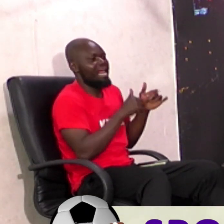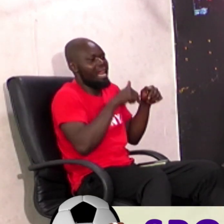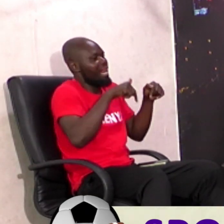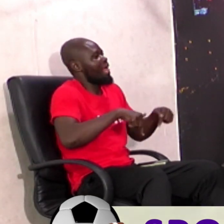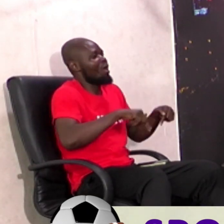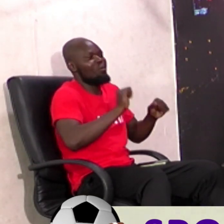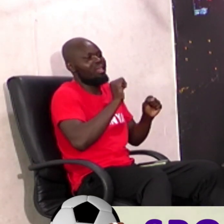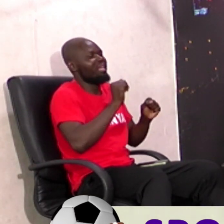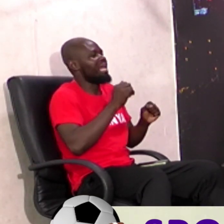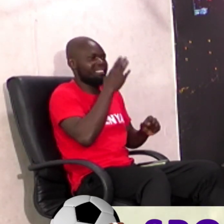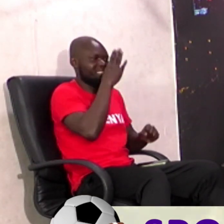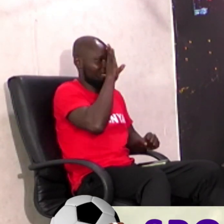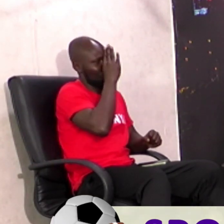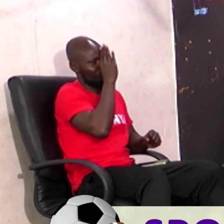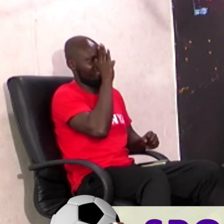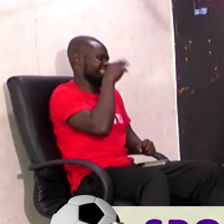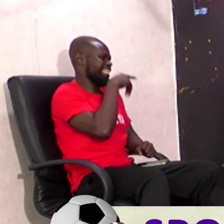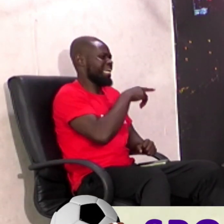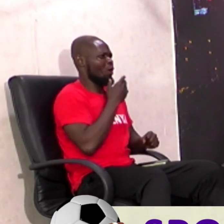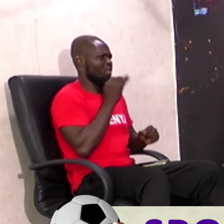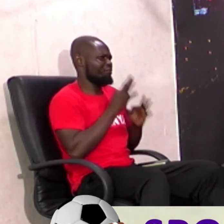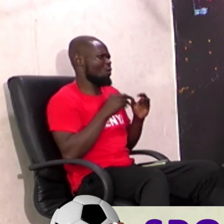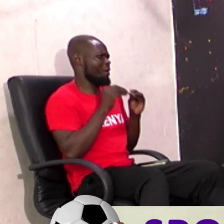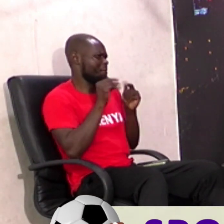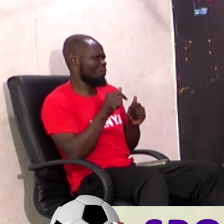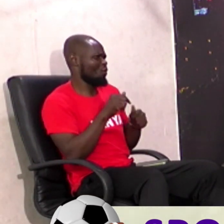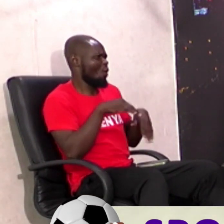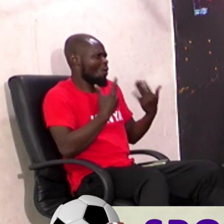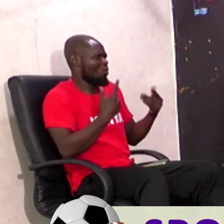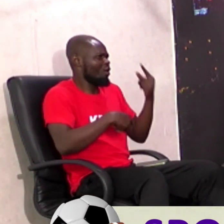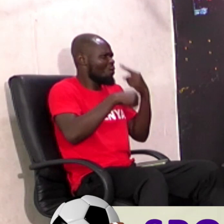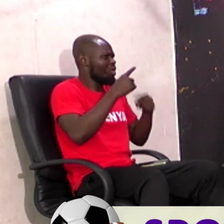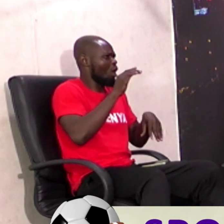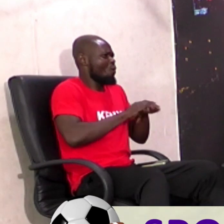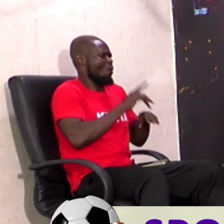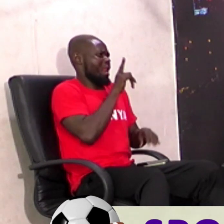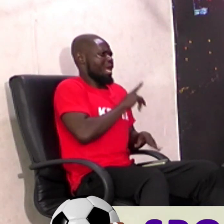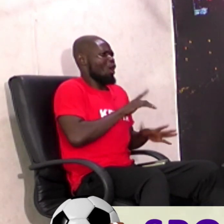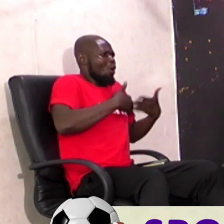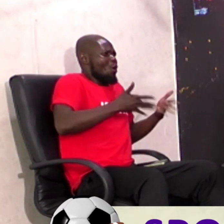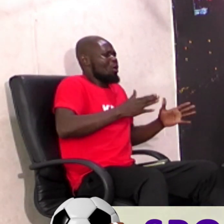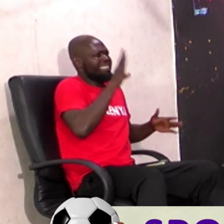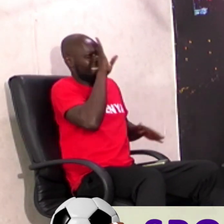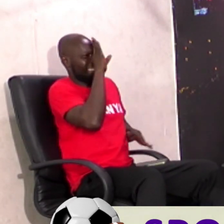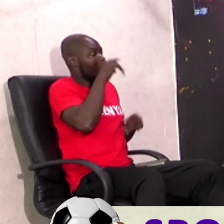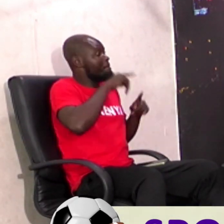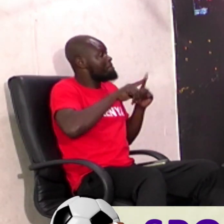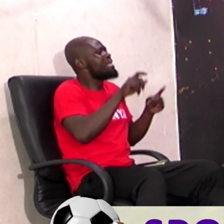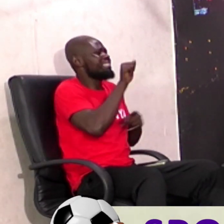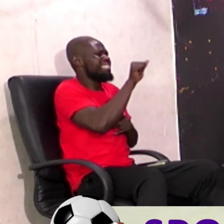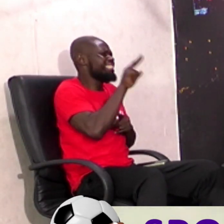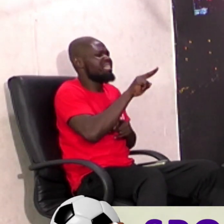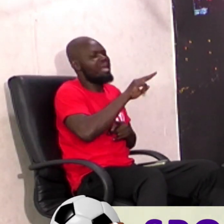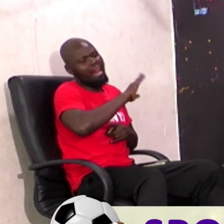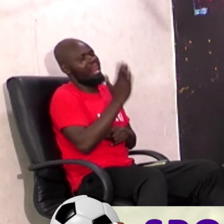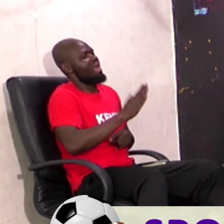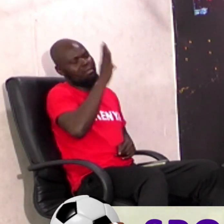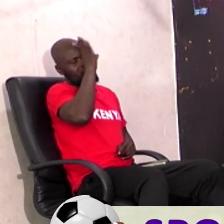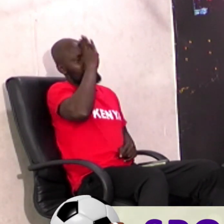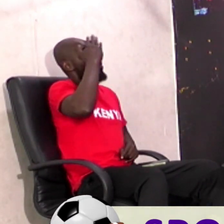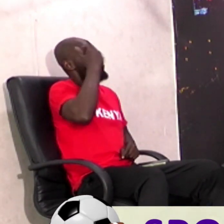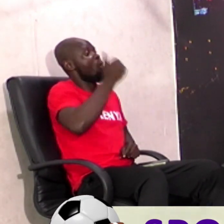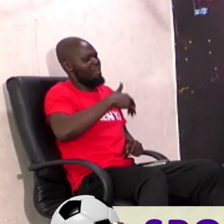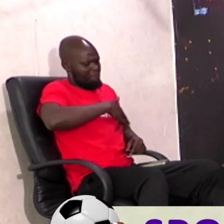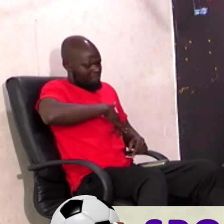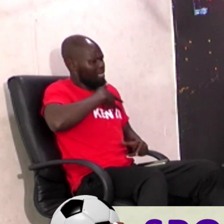no, maybe Chelsea is really saving their energy to play against Liverpool. Or I don't know, maybe it was